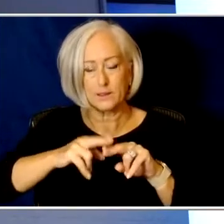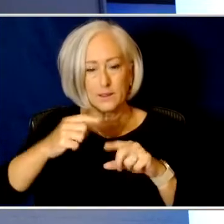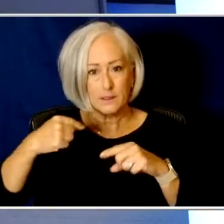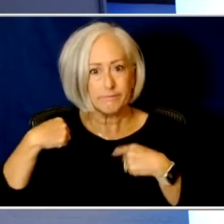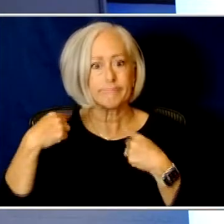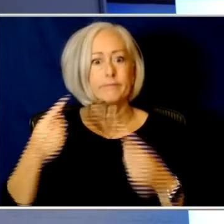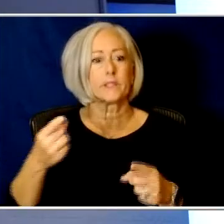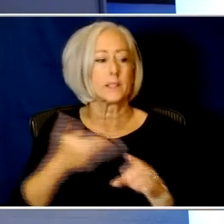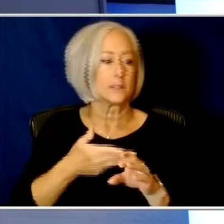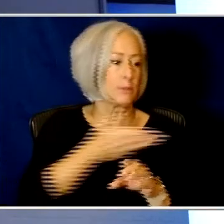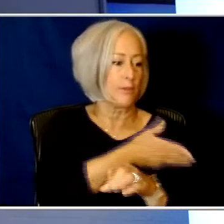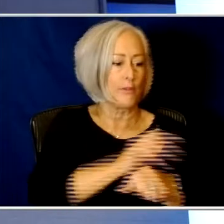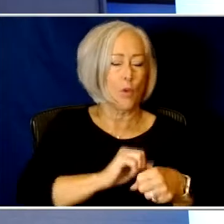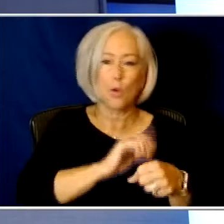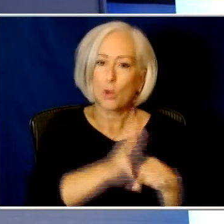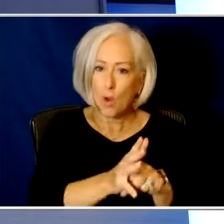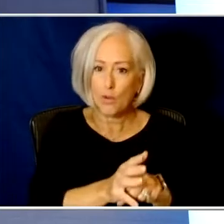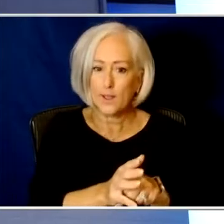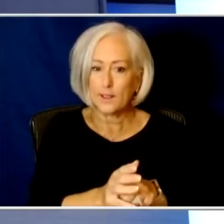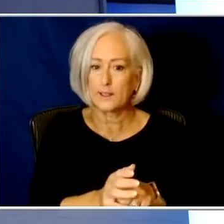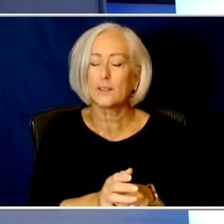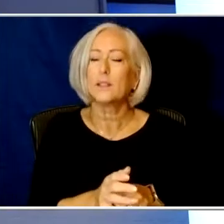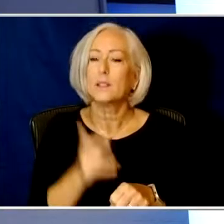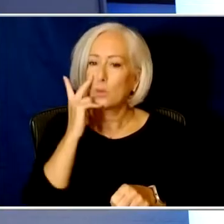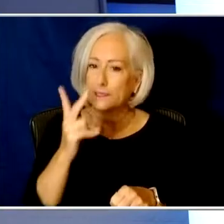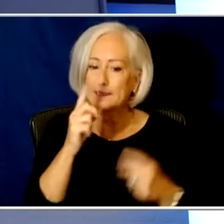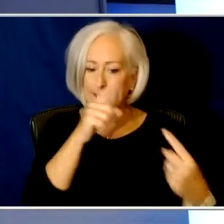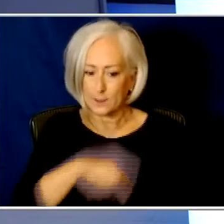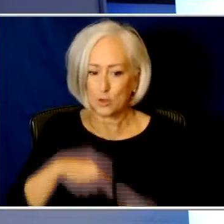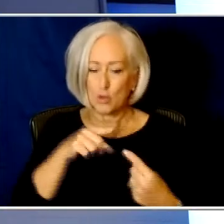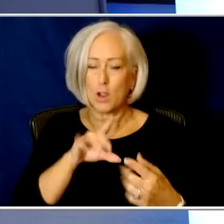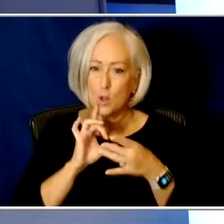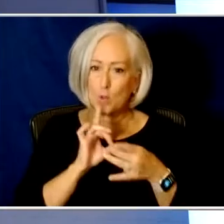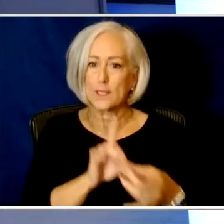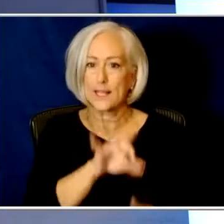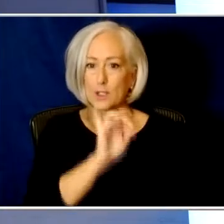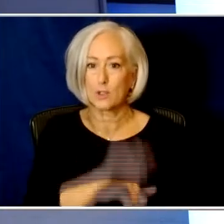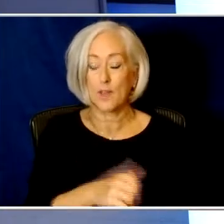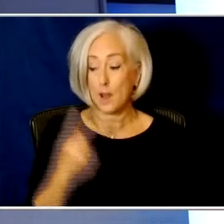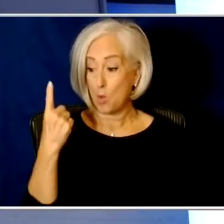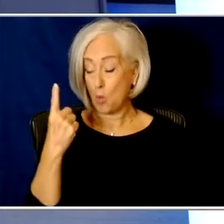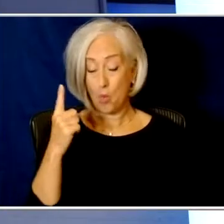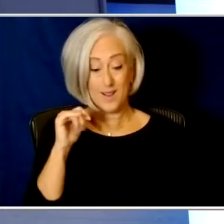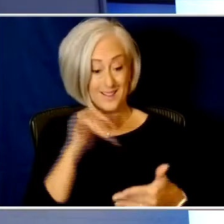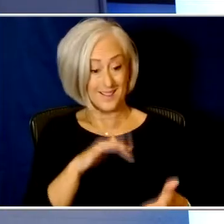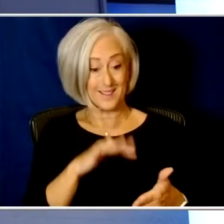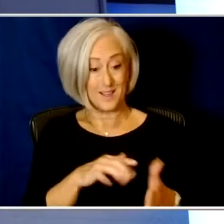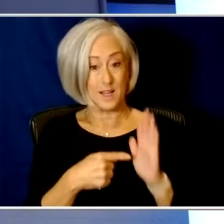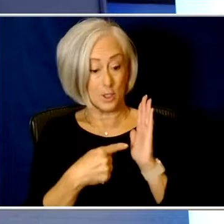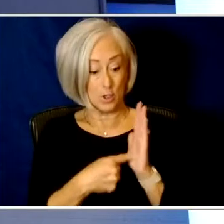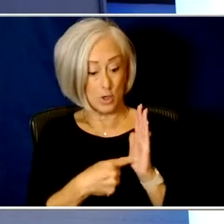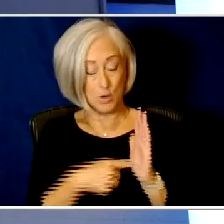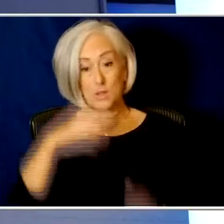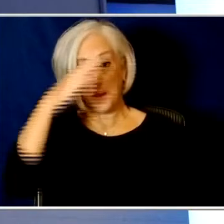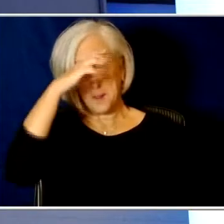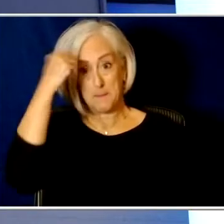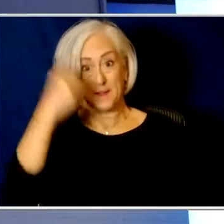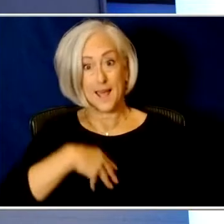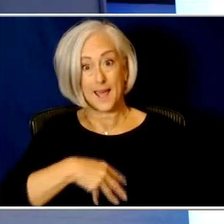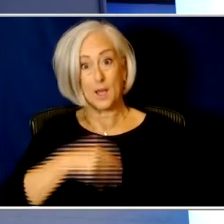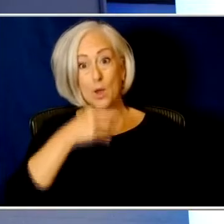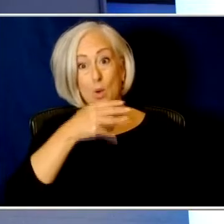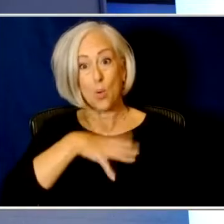there's a struggle that goes on around that. In fact, there was one study in the Annals of Internal Medicine that published research showing that black women began mammography every